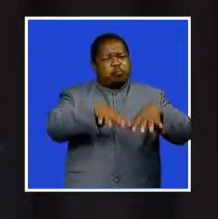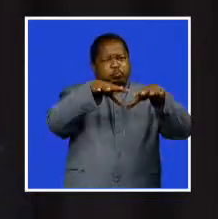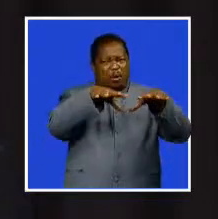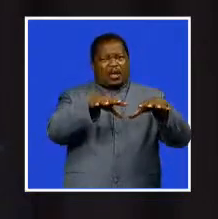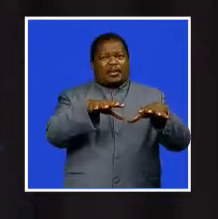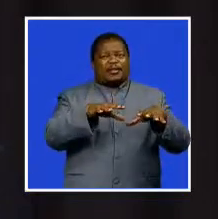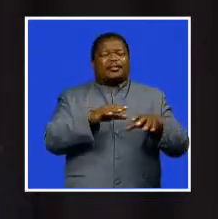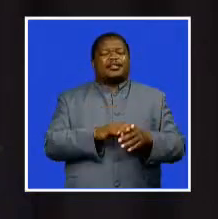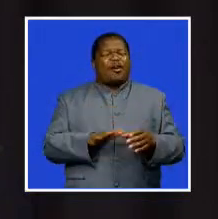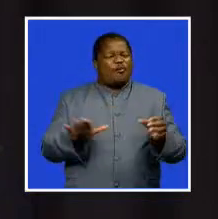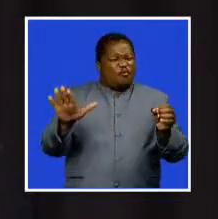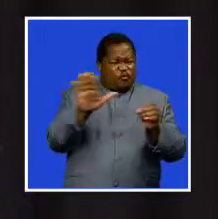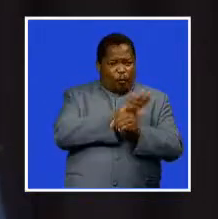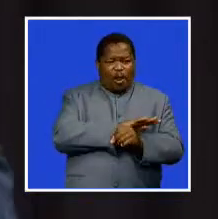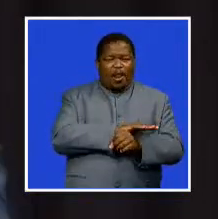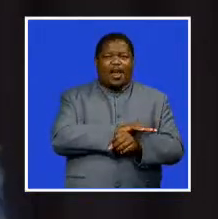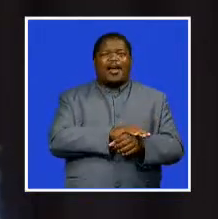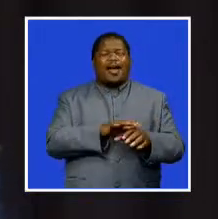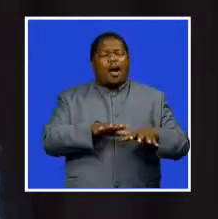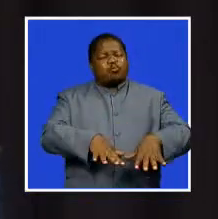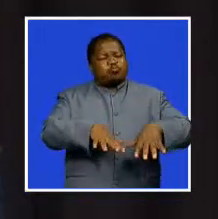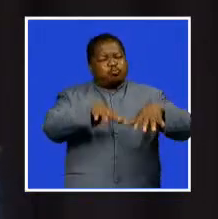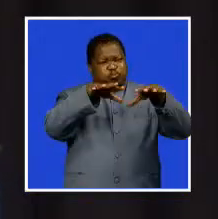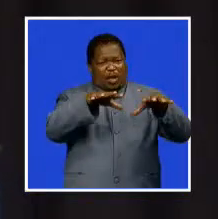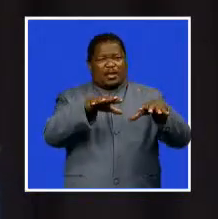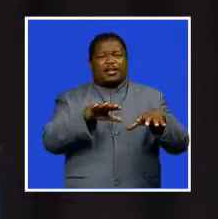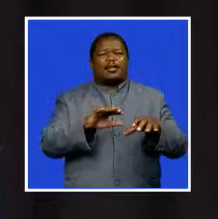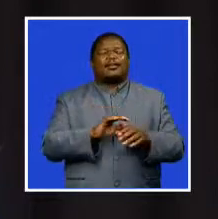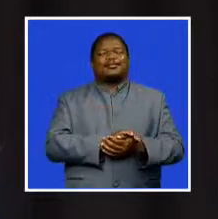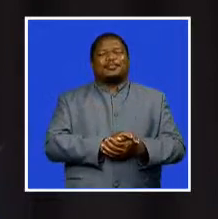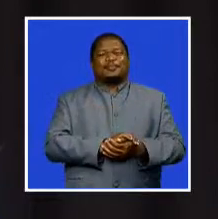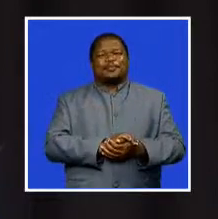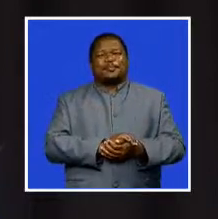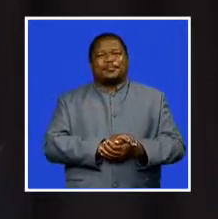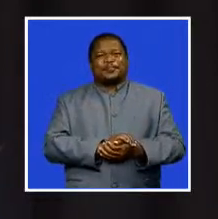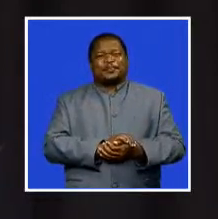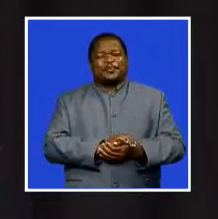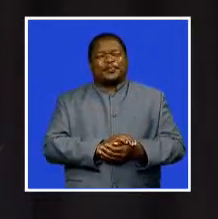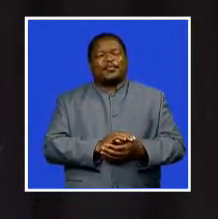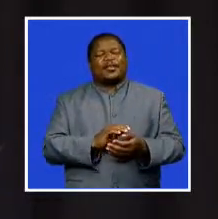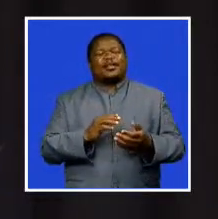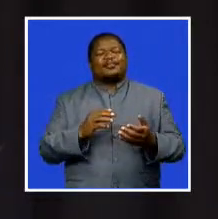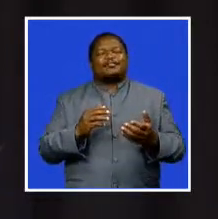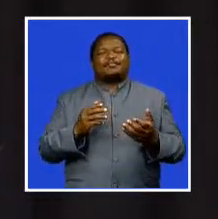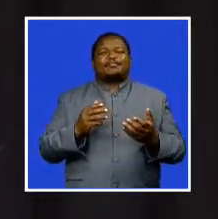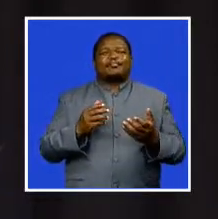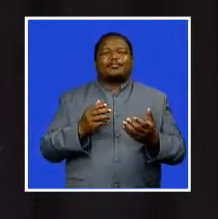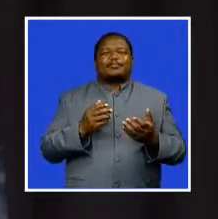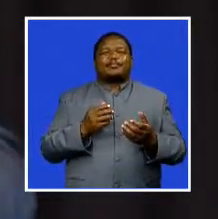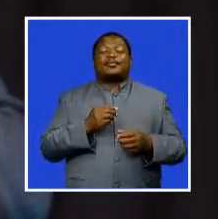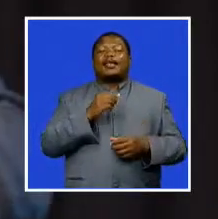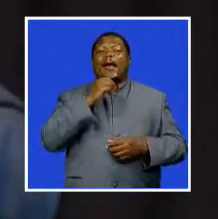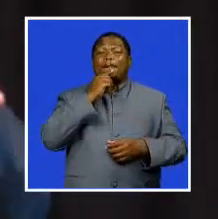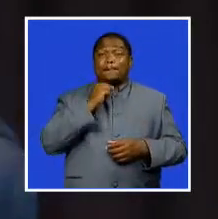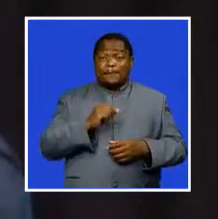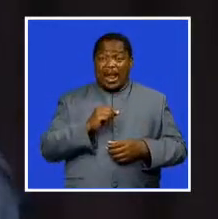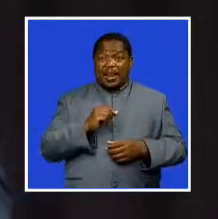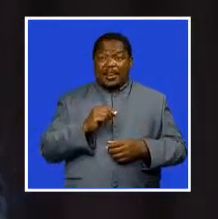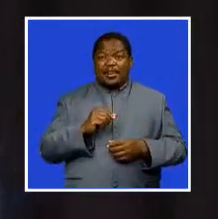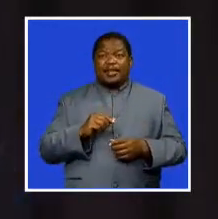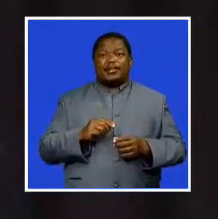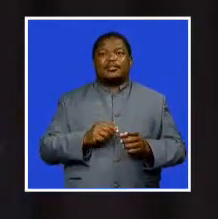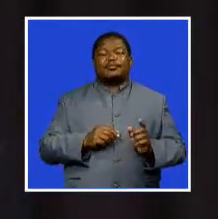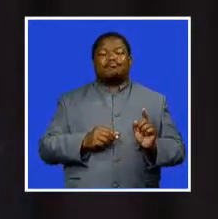isela yakhe lapha bekabugcina khona. Afike ke akhanze ke